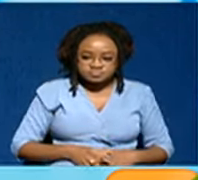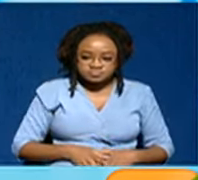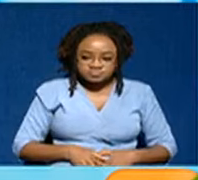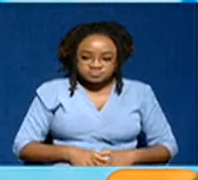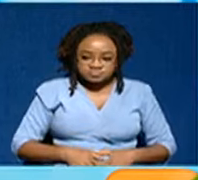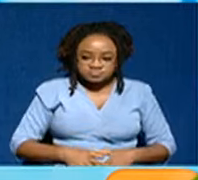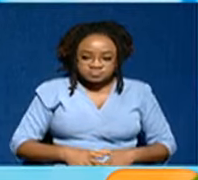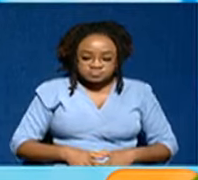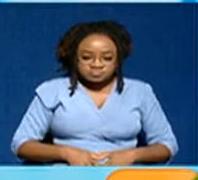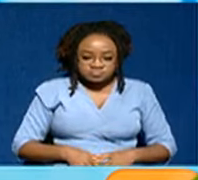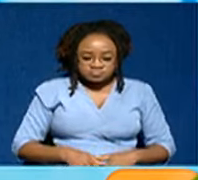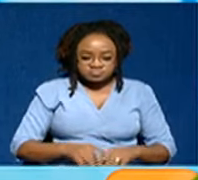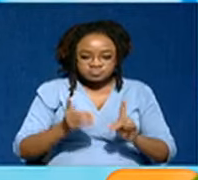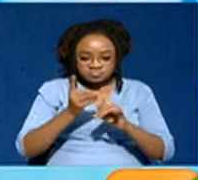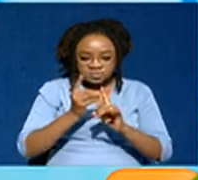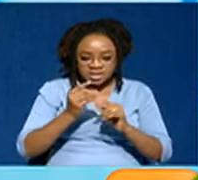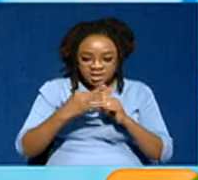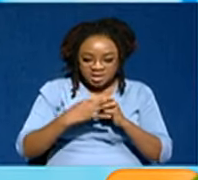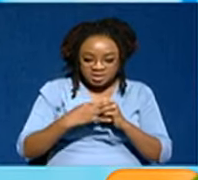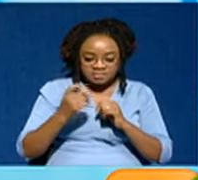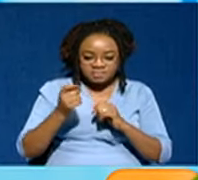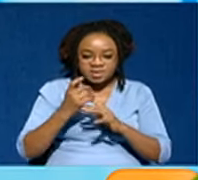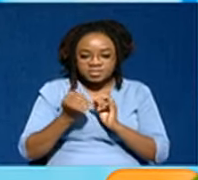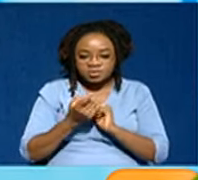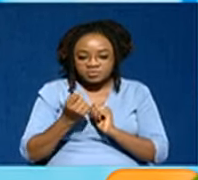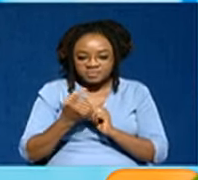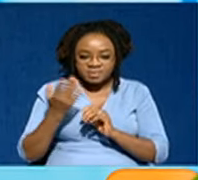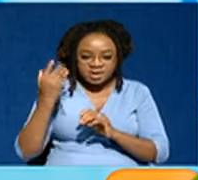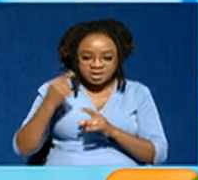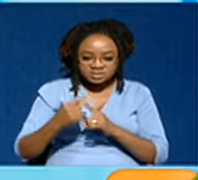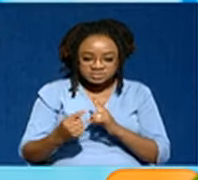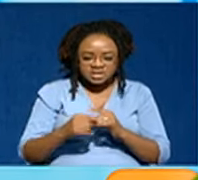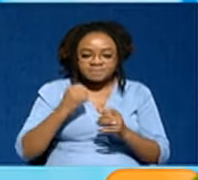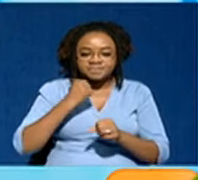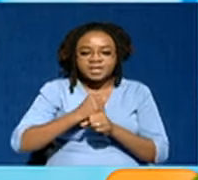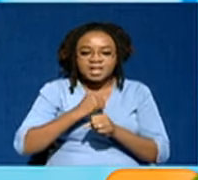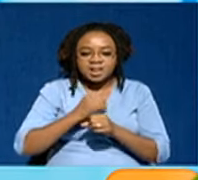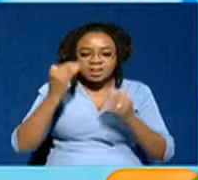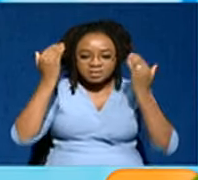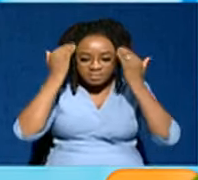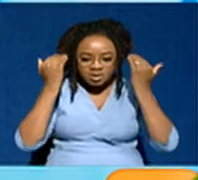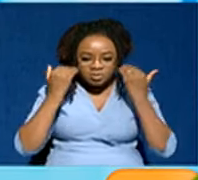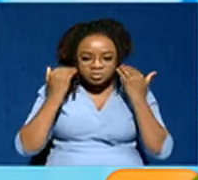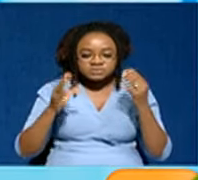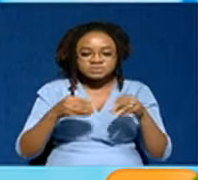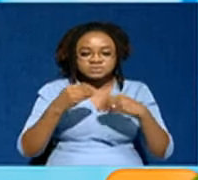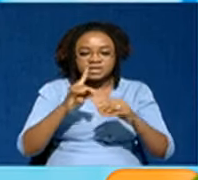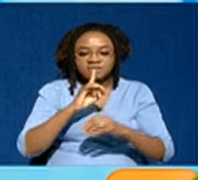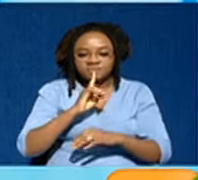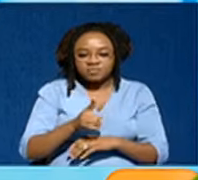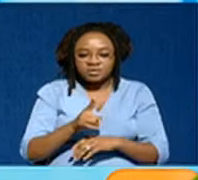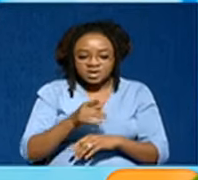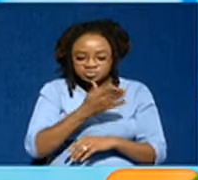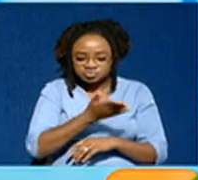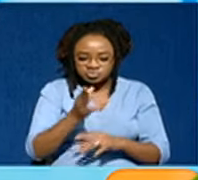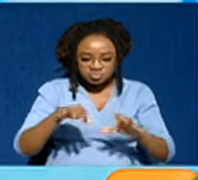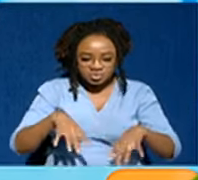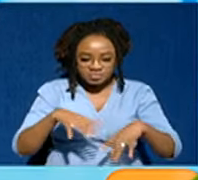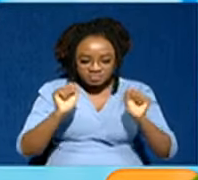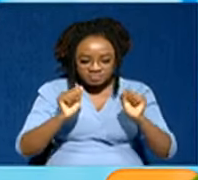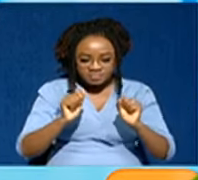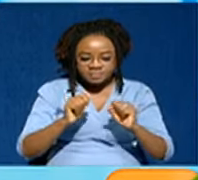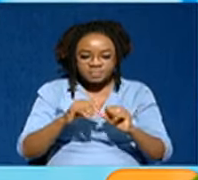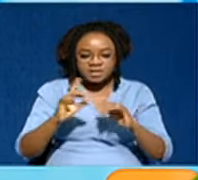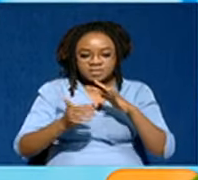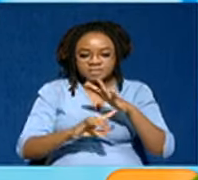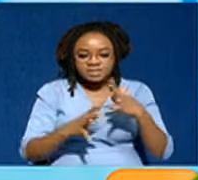on 8th November last year, the Labour Court gave a directive to the employers, both the Ministry of